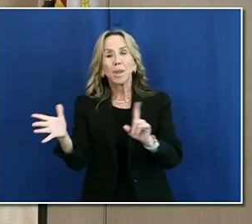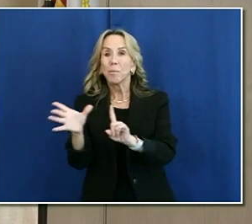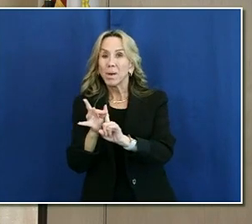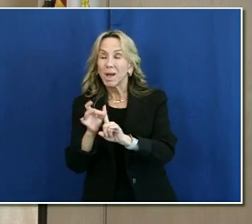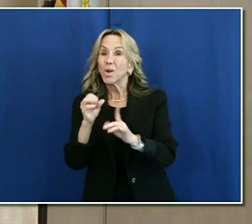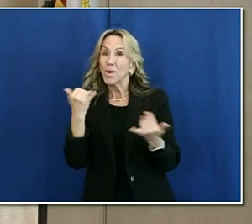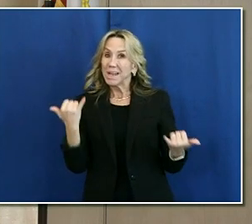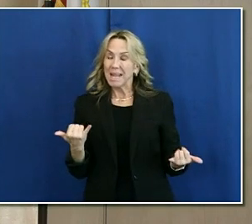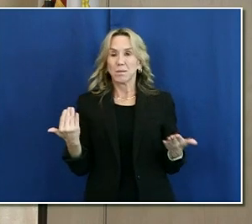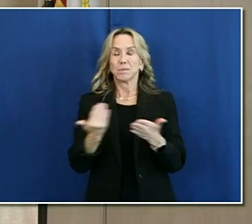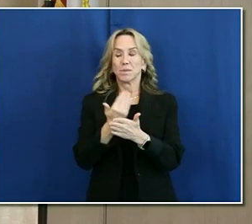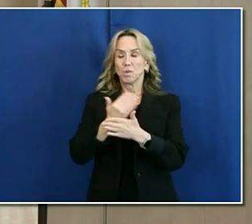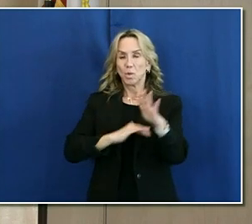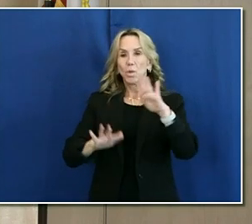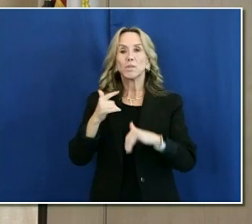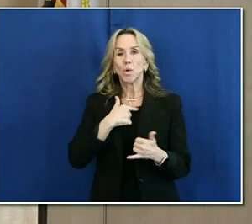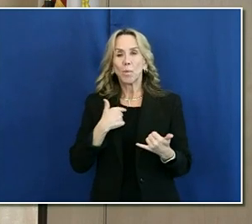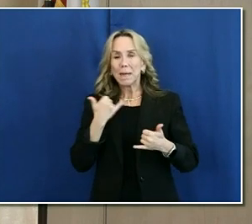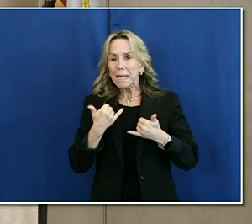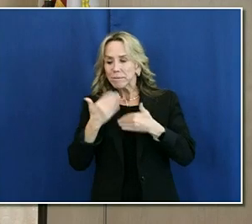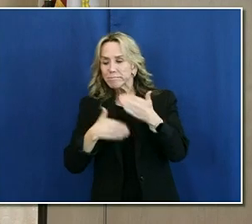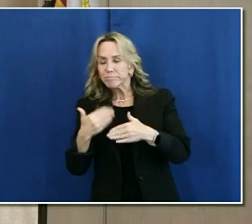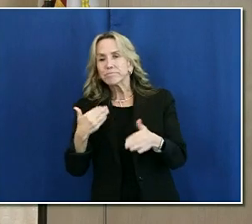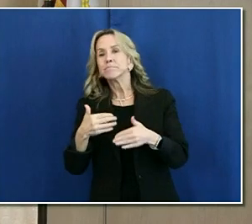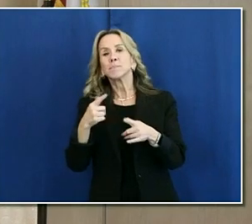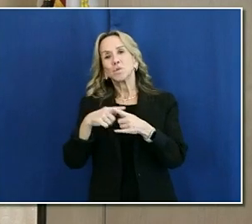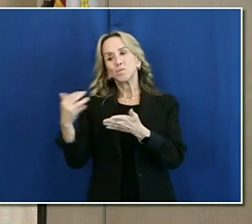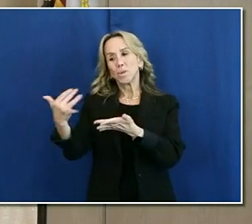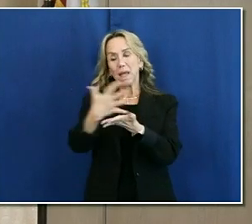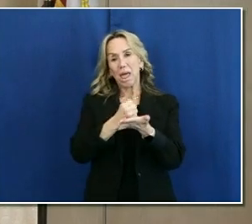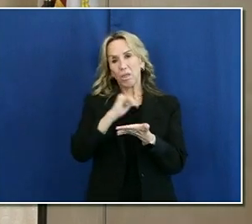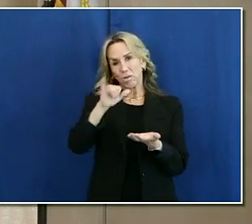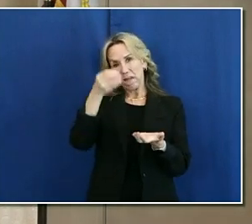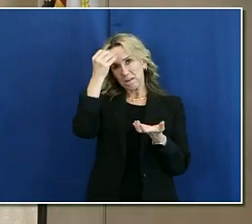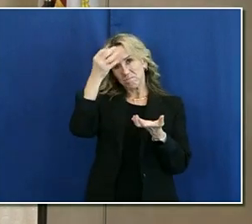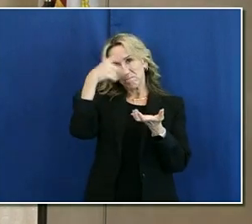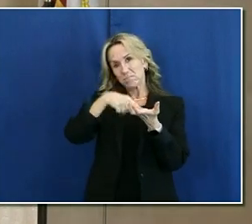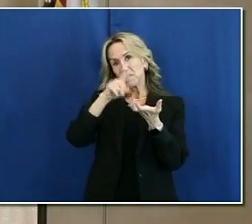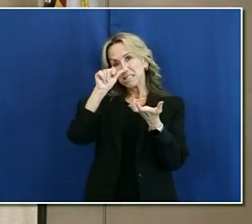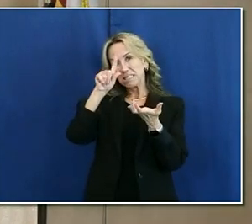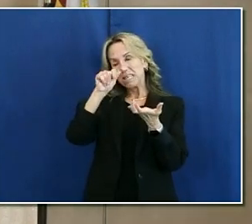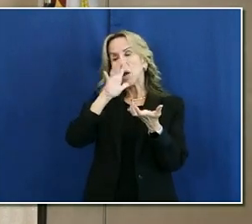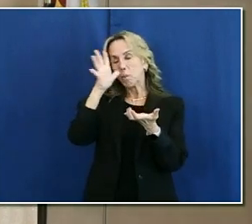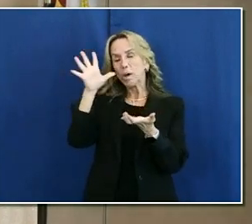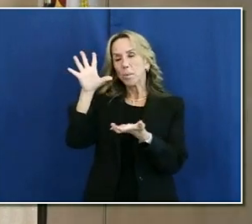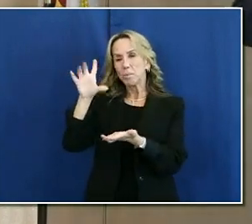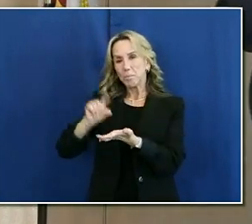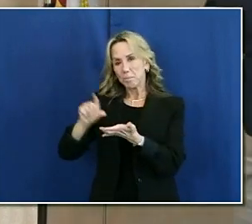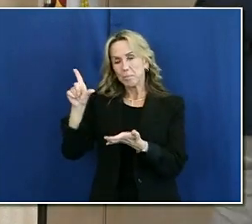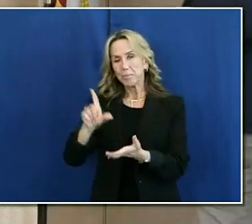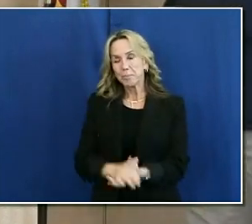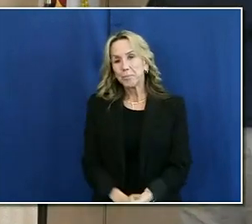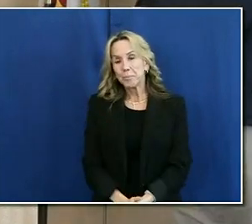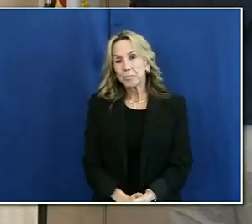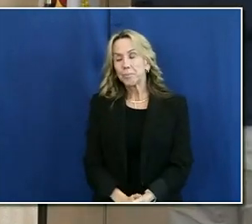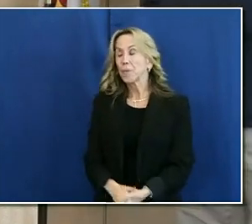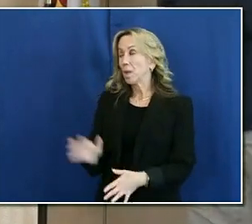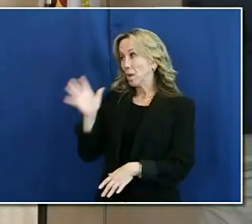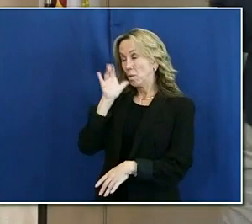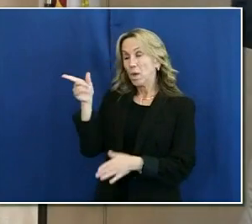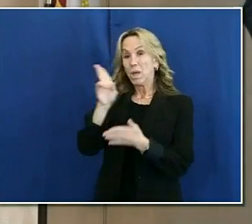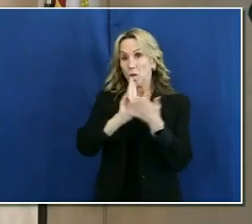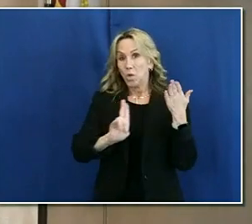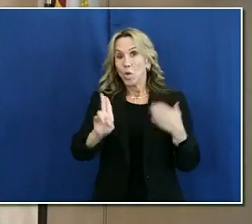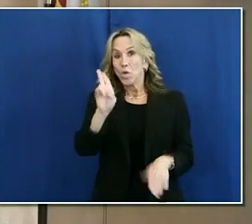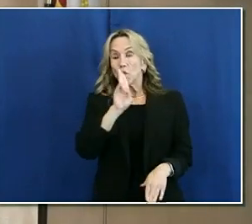is a relatively new thing, and we're working through that, and we'll get the data published for folks in the days to come. Will the university release numbers in